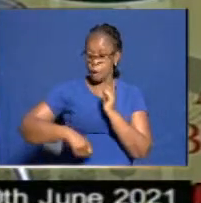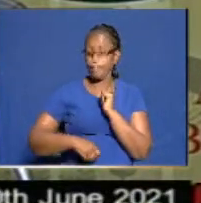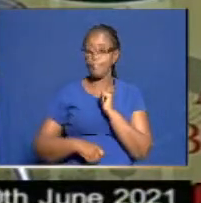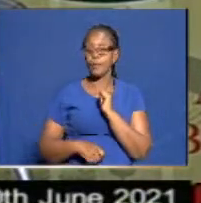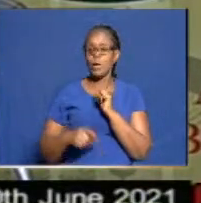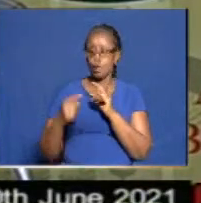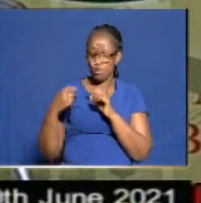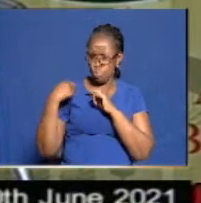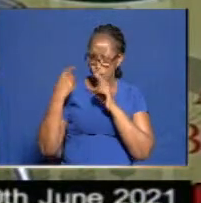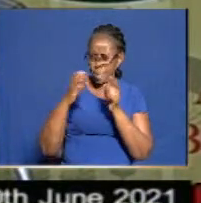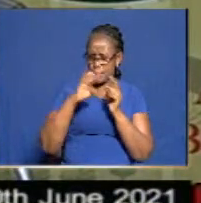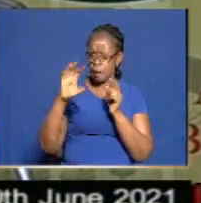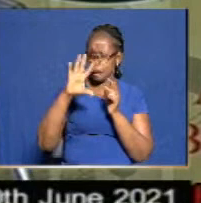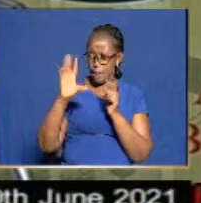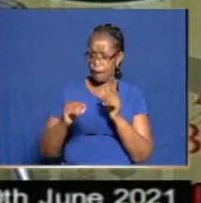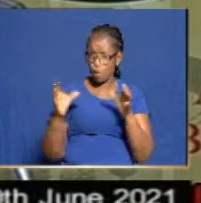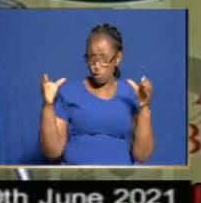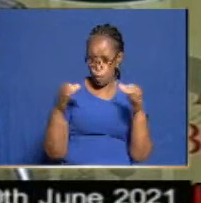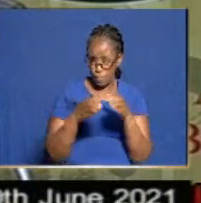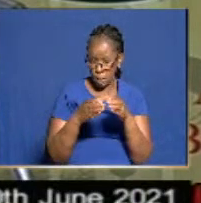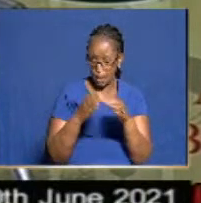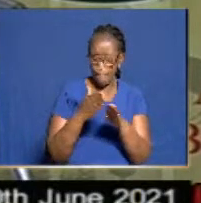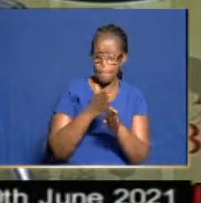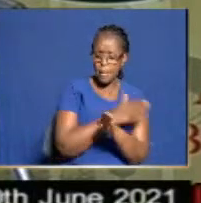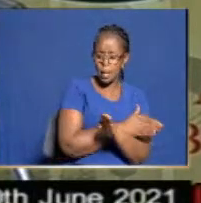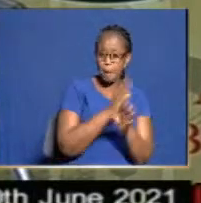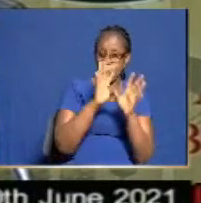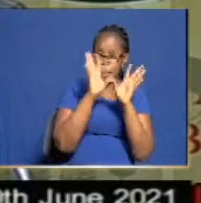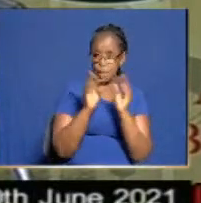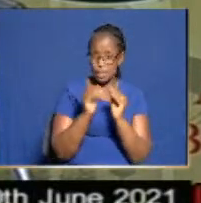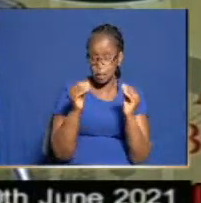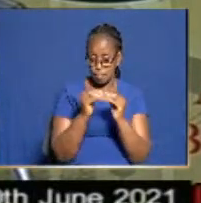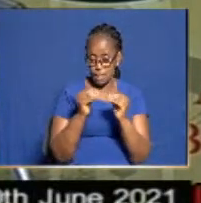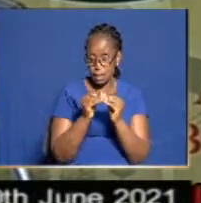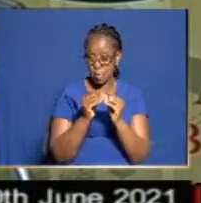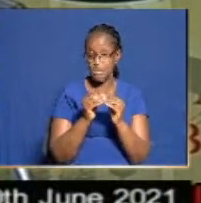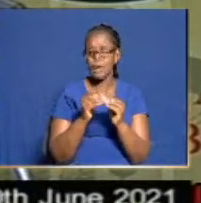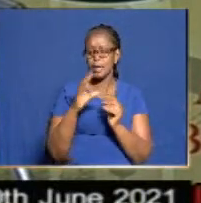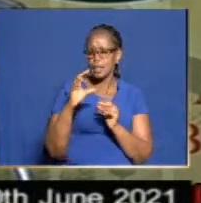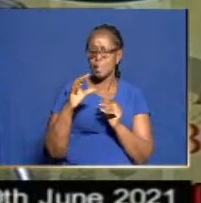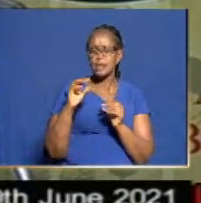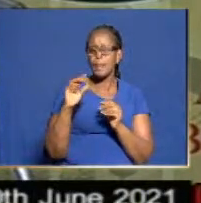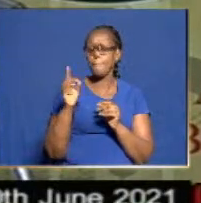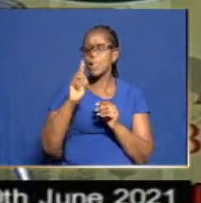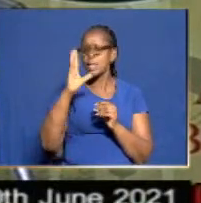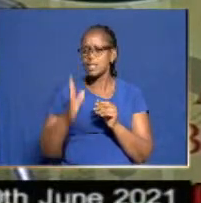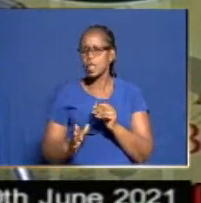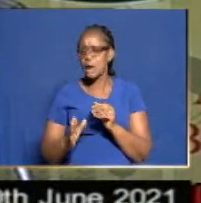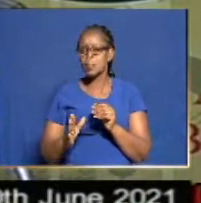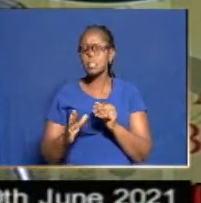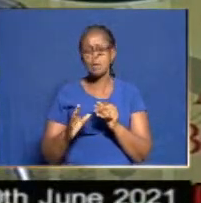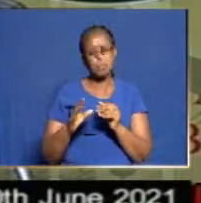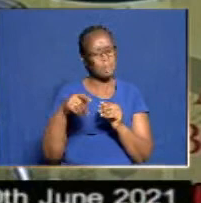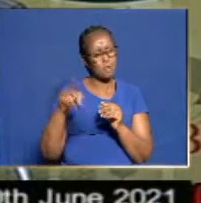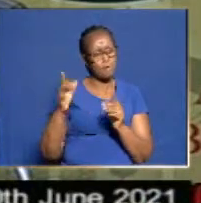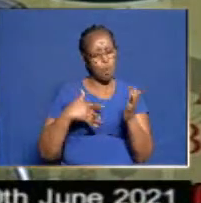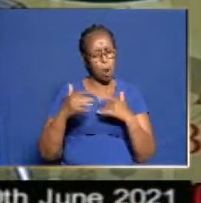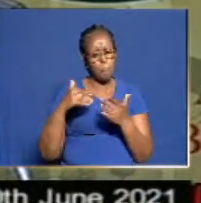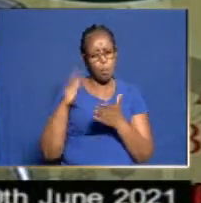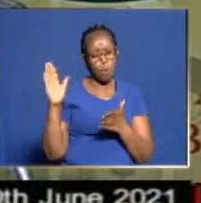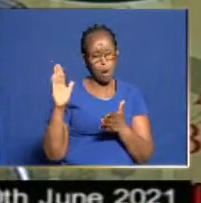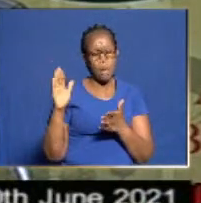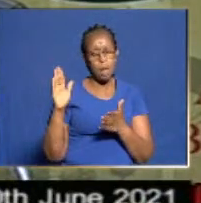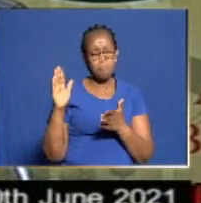during the South African Community pre-budget meeting, the ministers noted with concern the proliferation of cheap imports into the